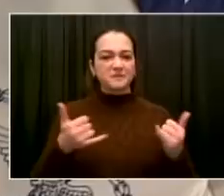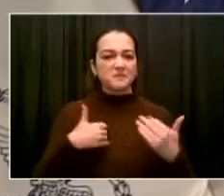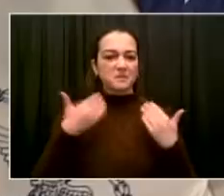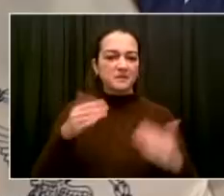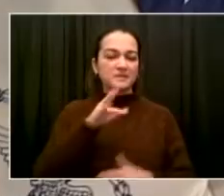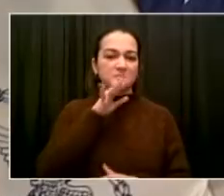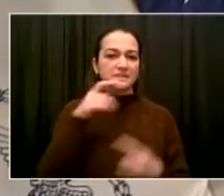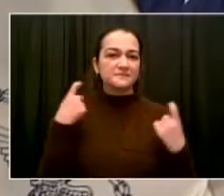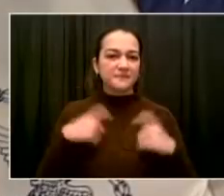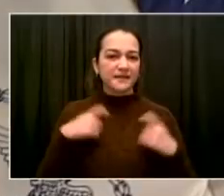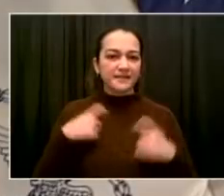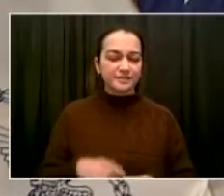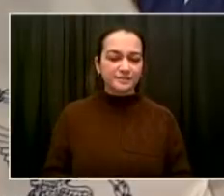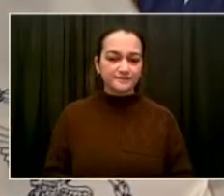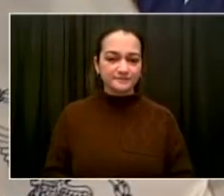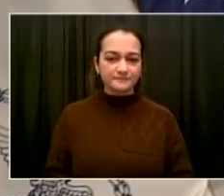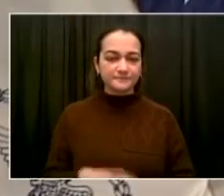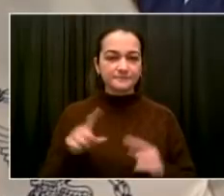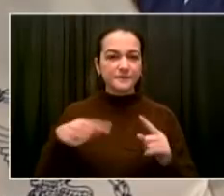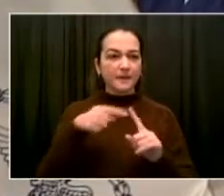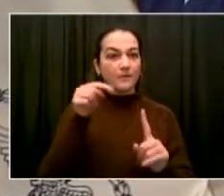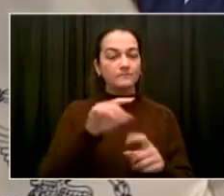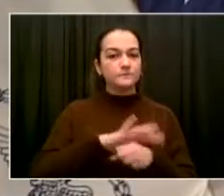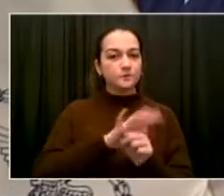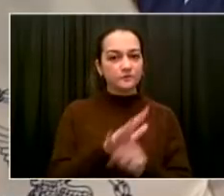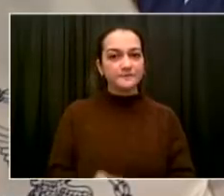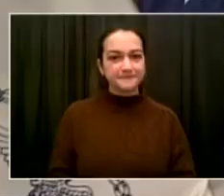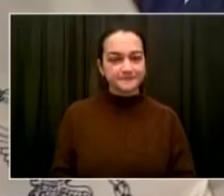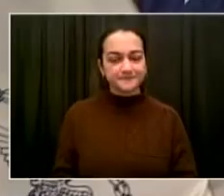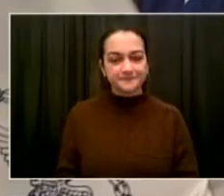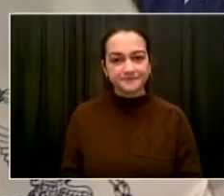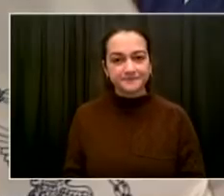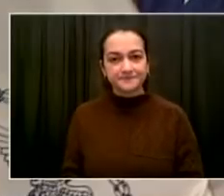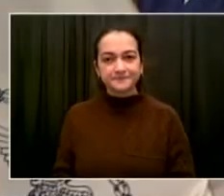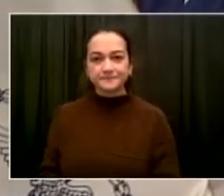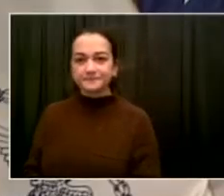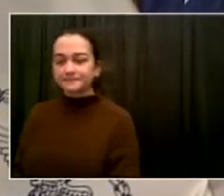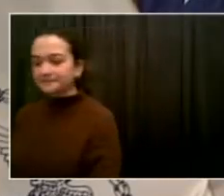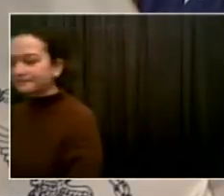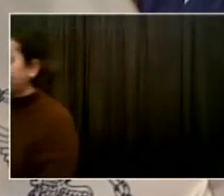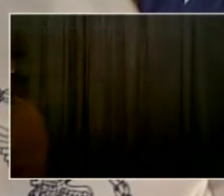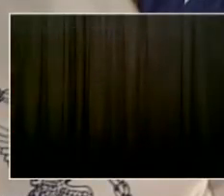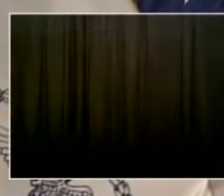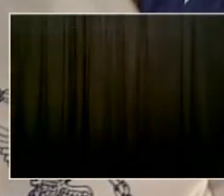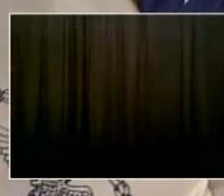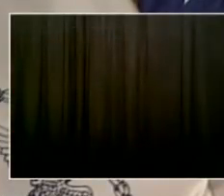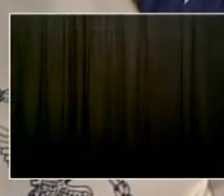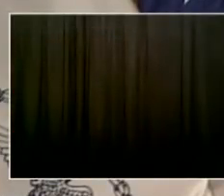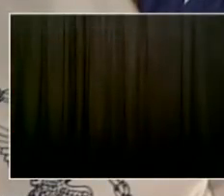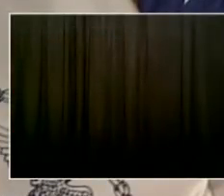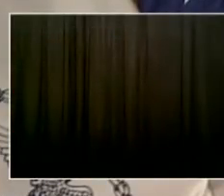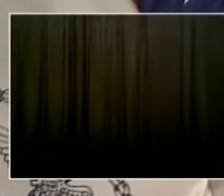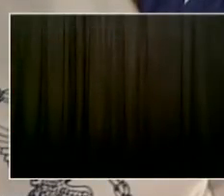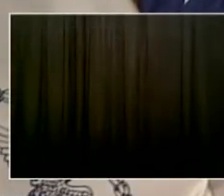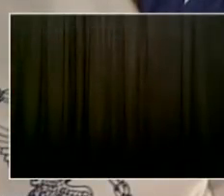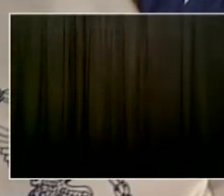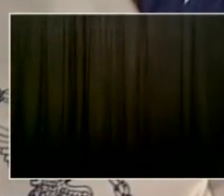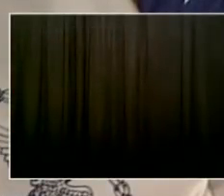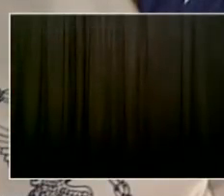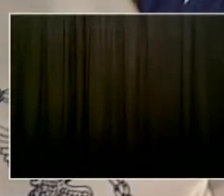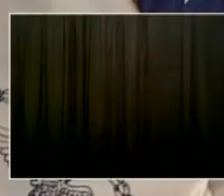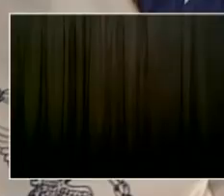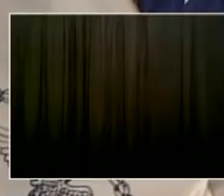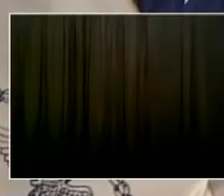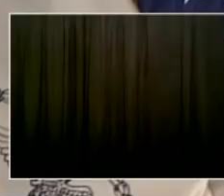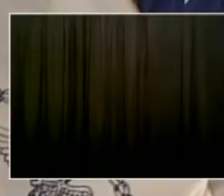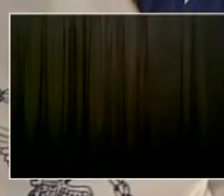La variante Omicron se está moviendo rápido, pero nos estamos moviendo más